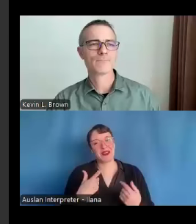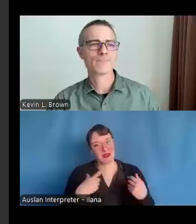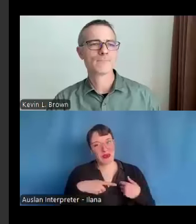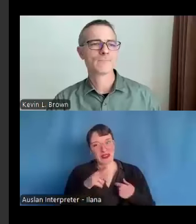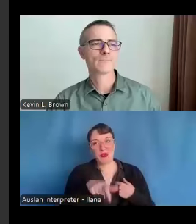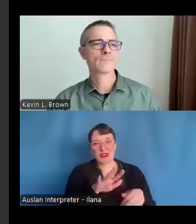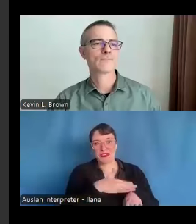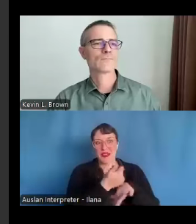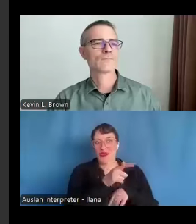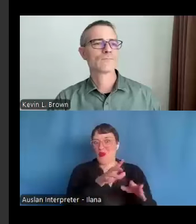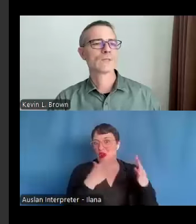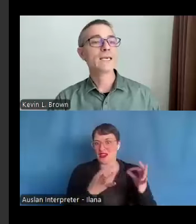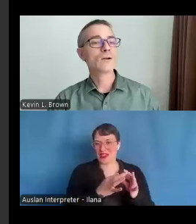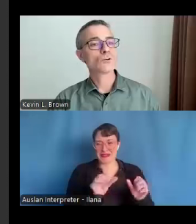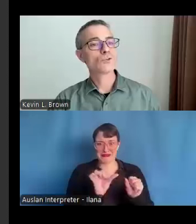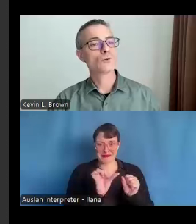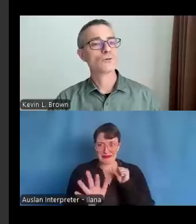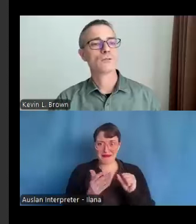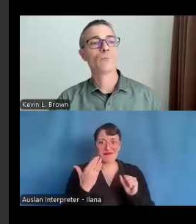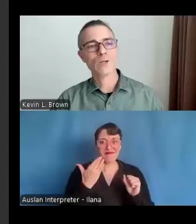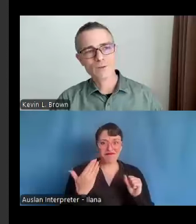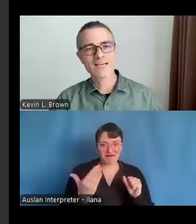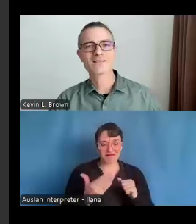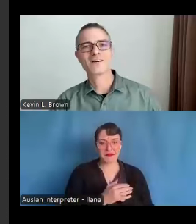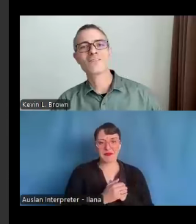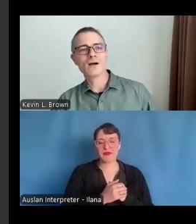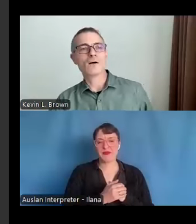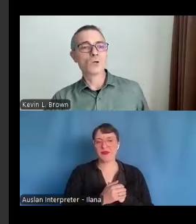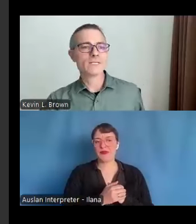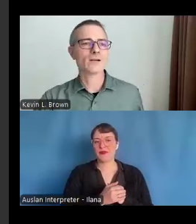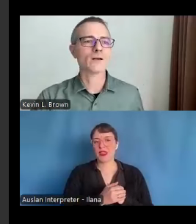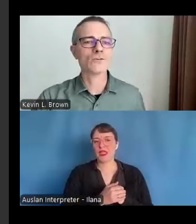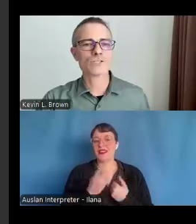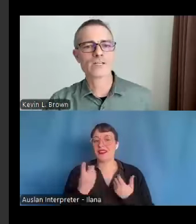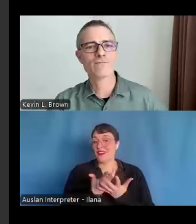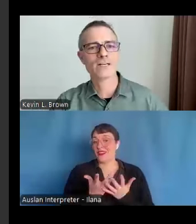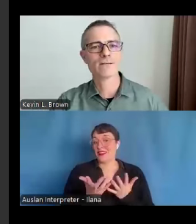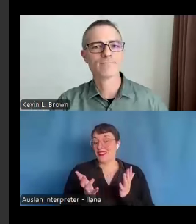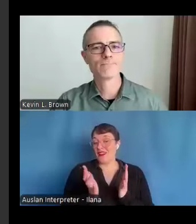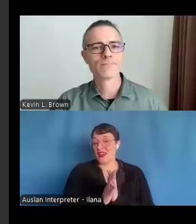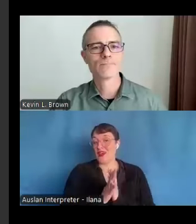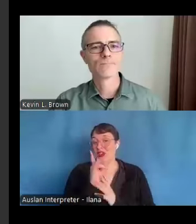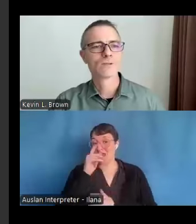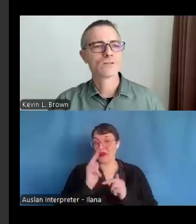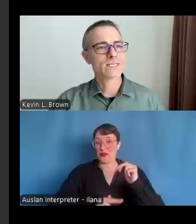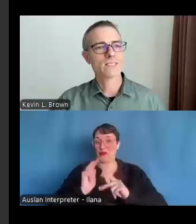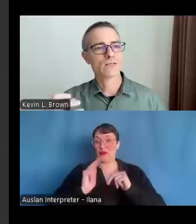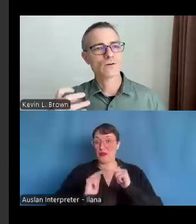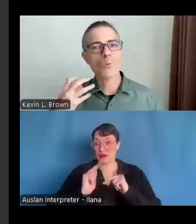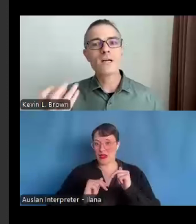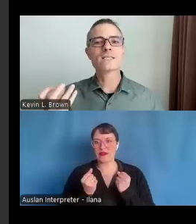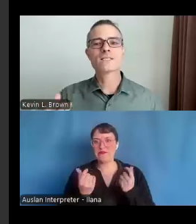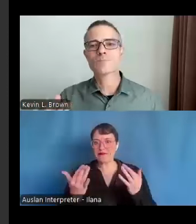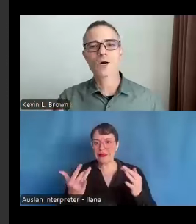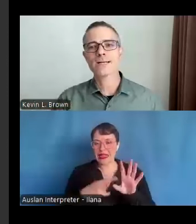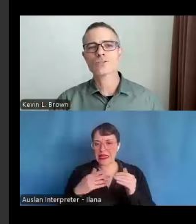them in order to build a base of multi-year unrestricted funding. So this is their